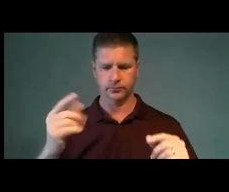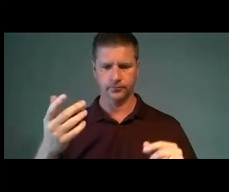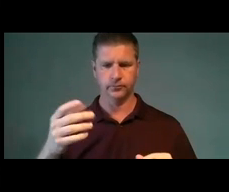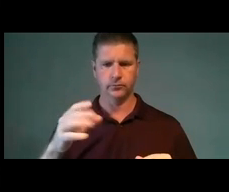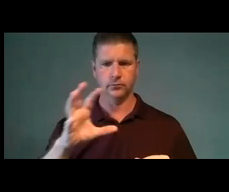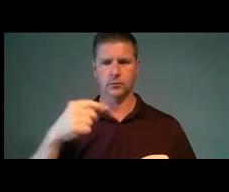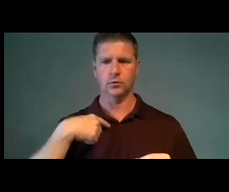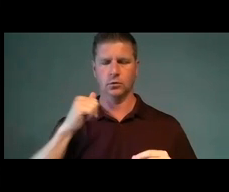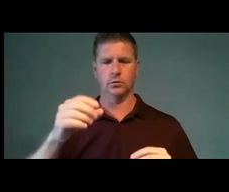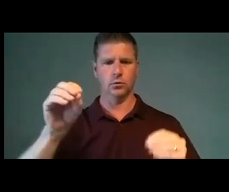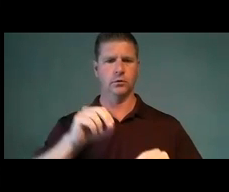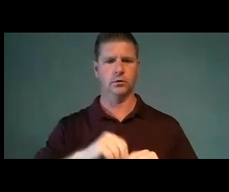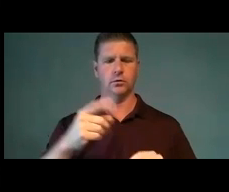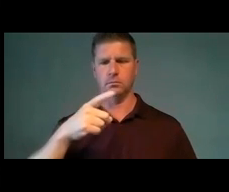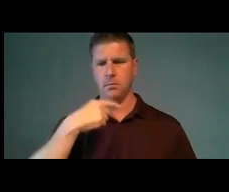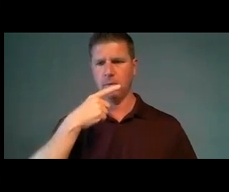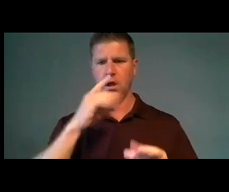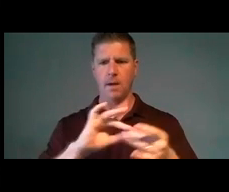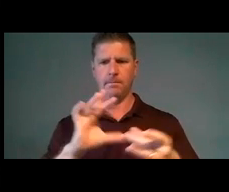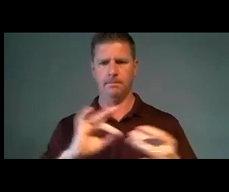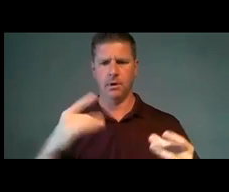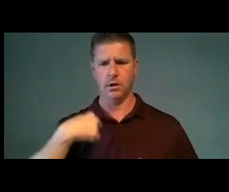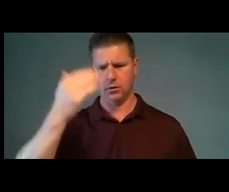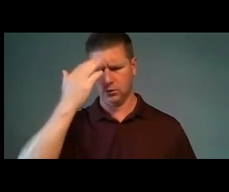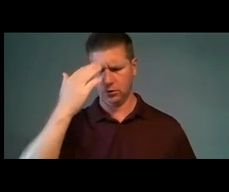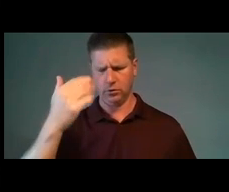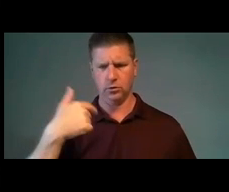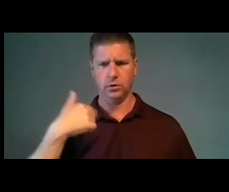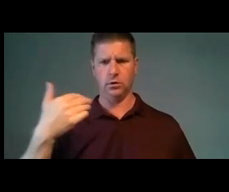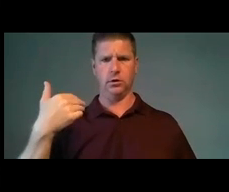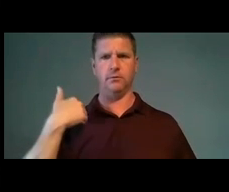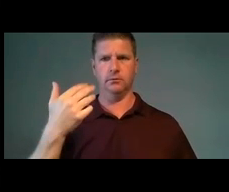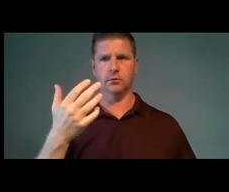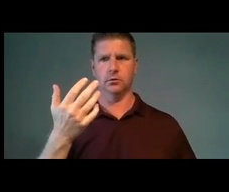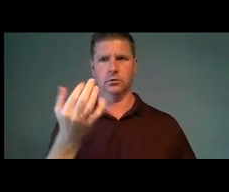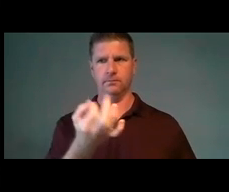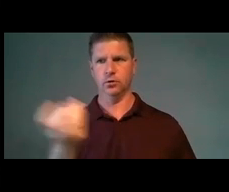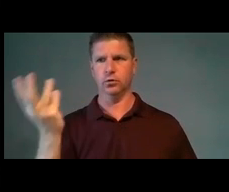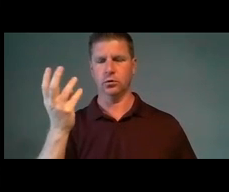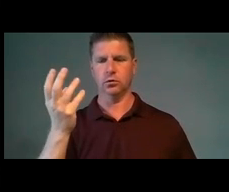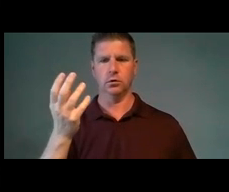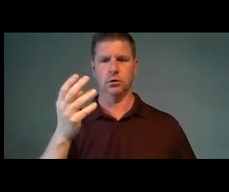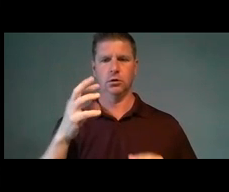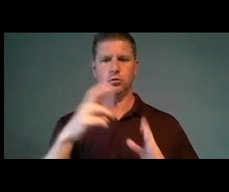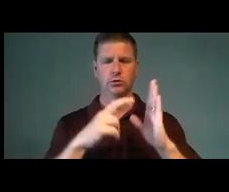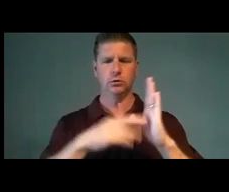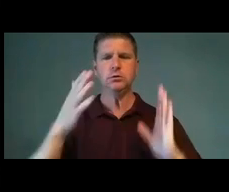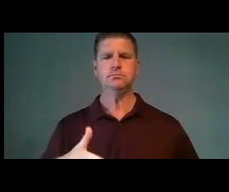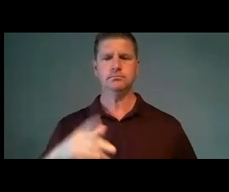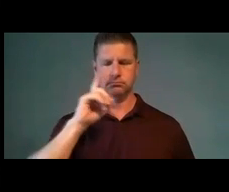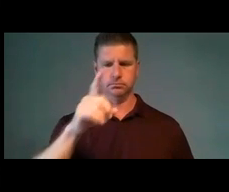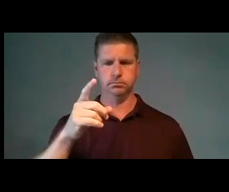And then we can move right into public comment. I know we have a handful of registrants at public comment.